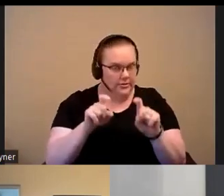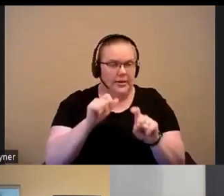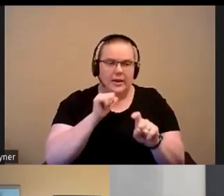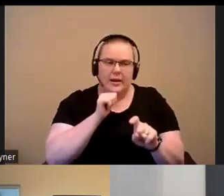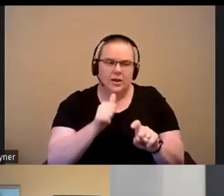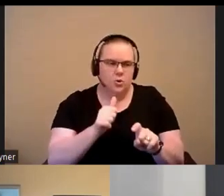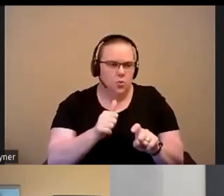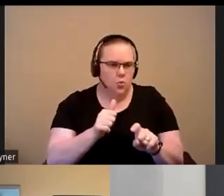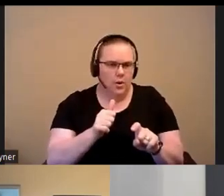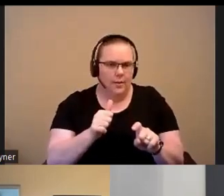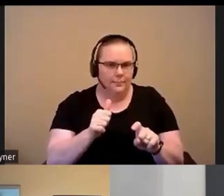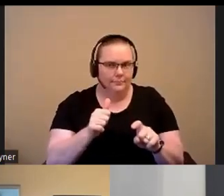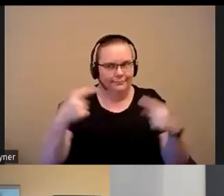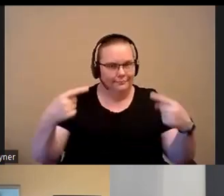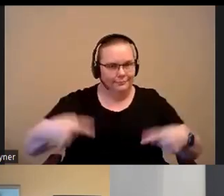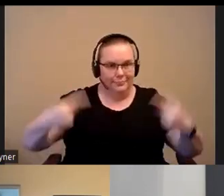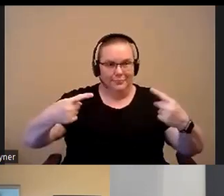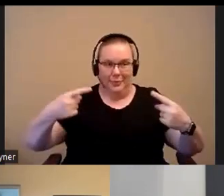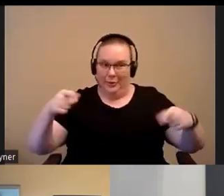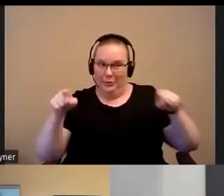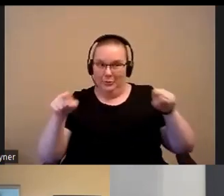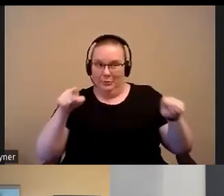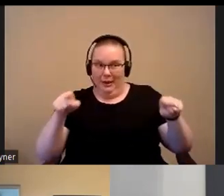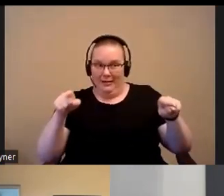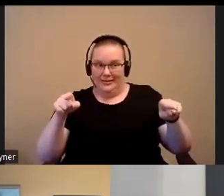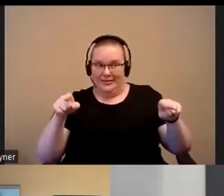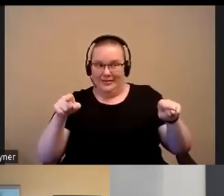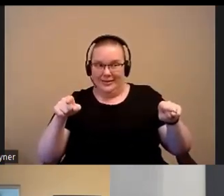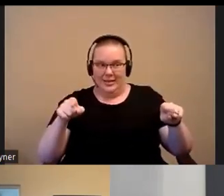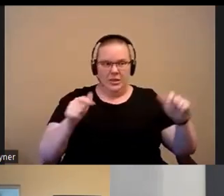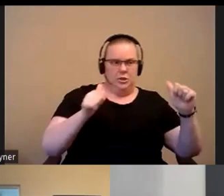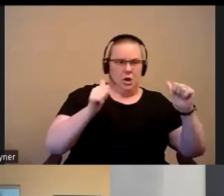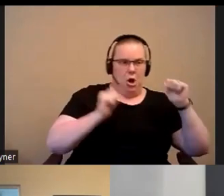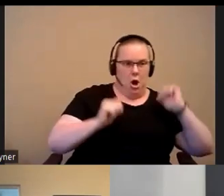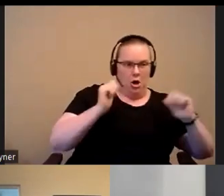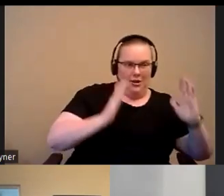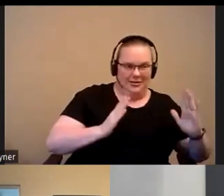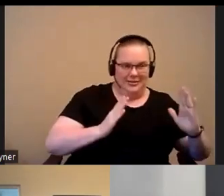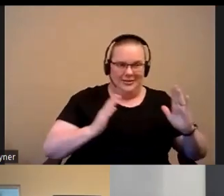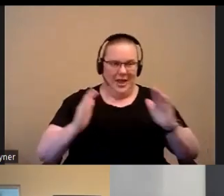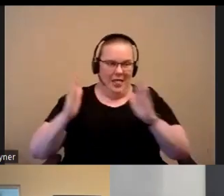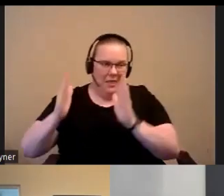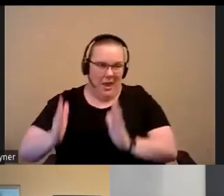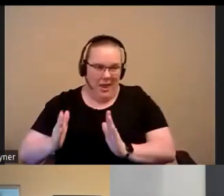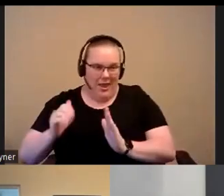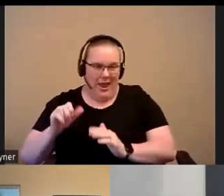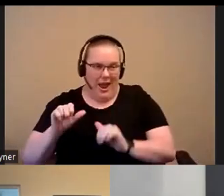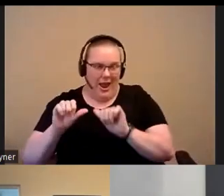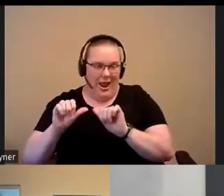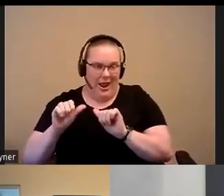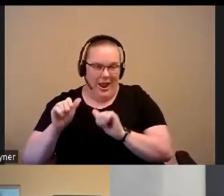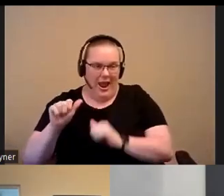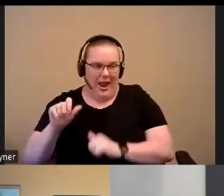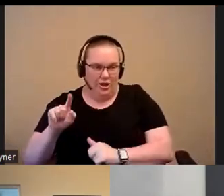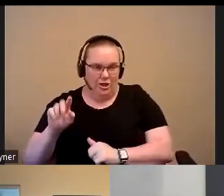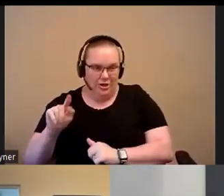pit the two of you against each other as the artist and the agent. But in most situations, yeah,